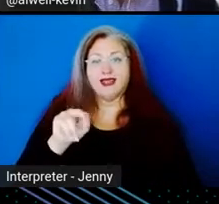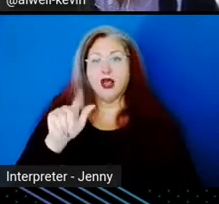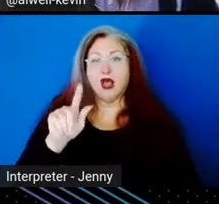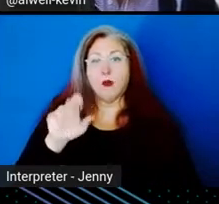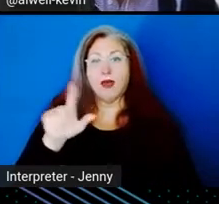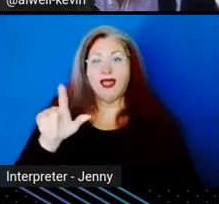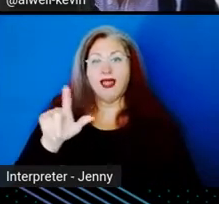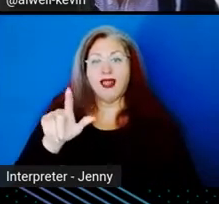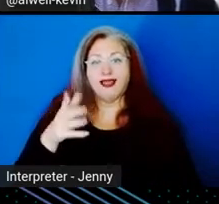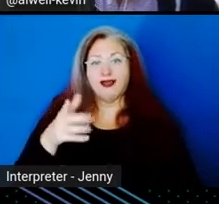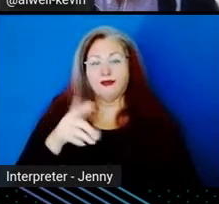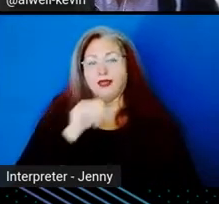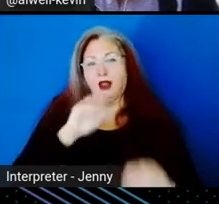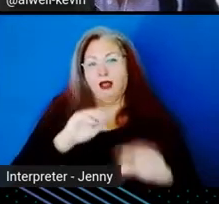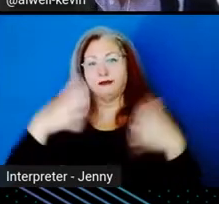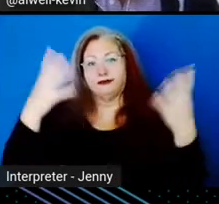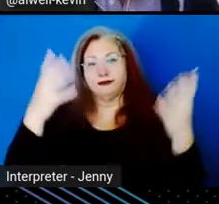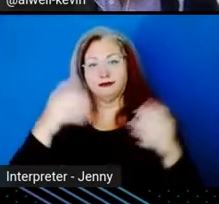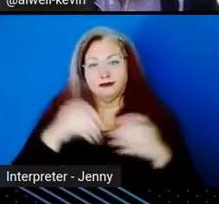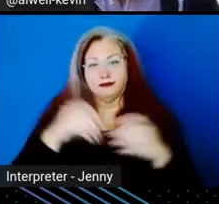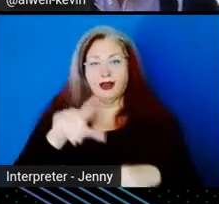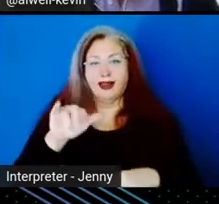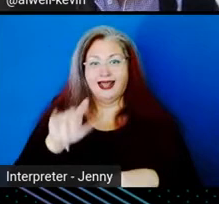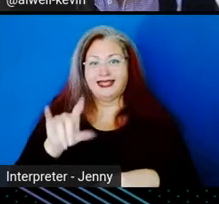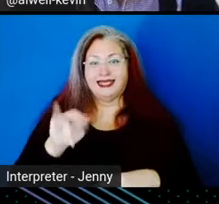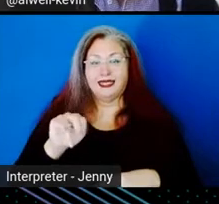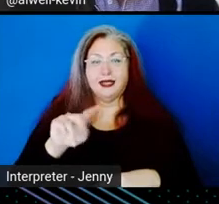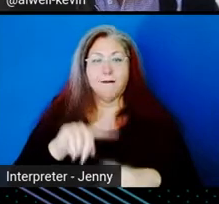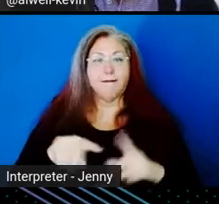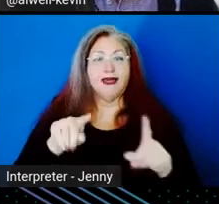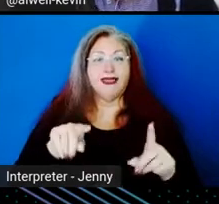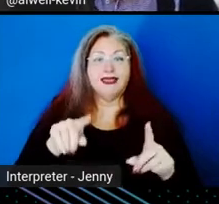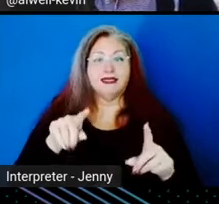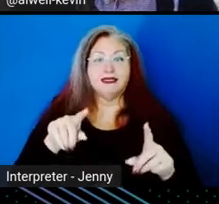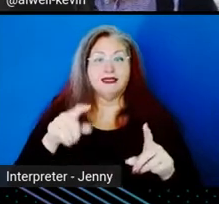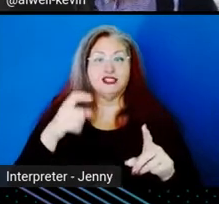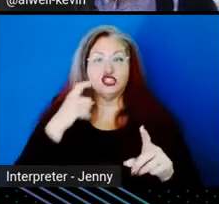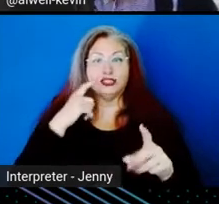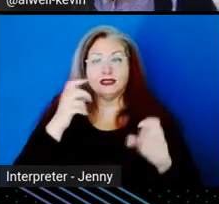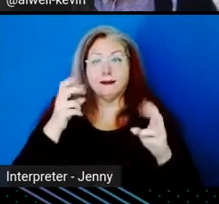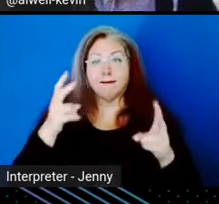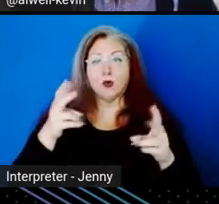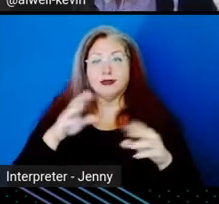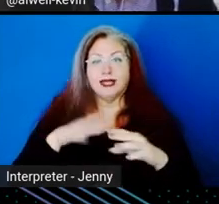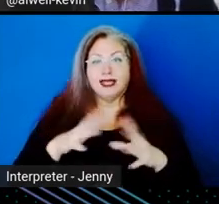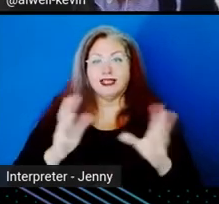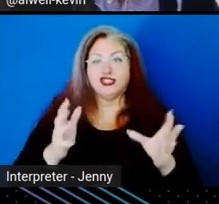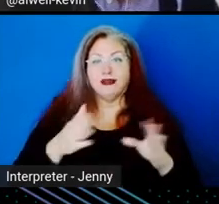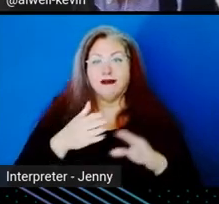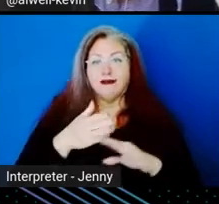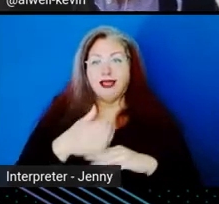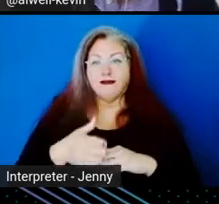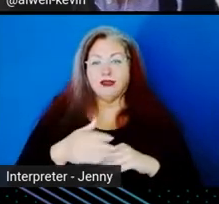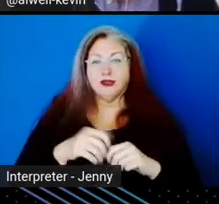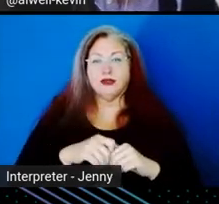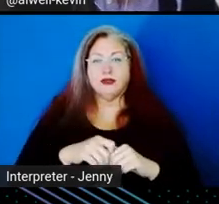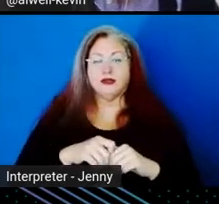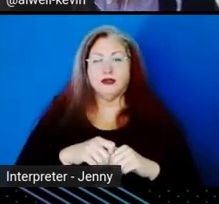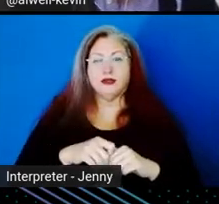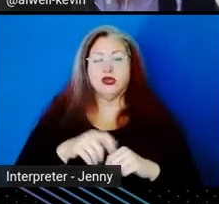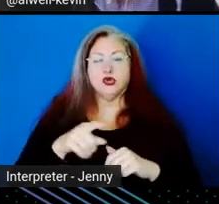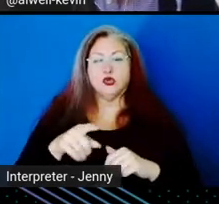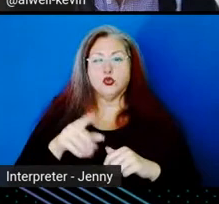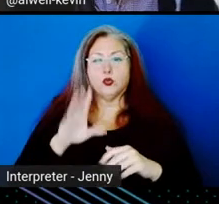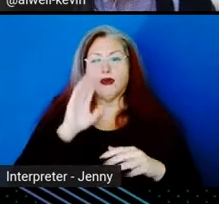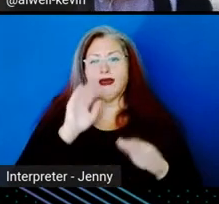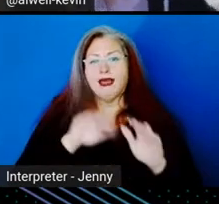that wasn't obvious. And this gist is what I'll post in our chat after this talk. And you will